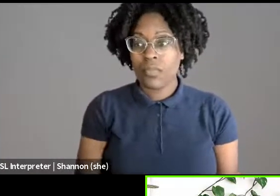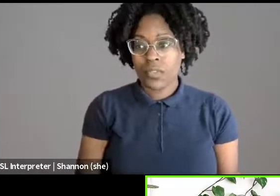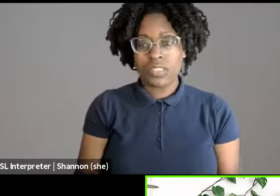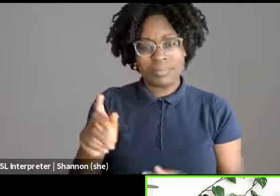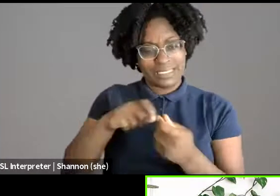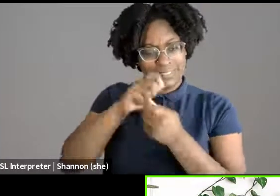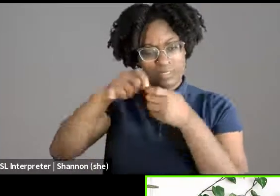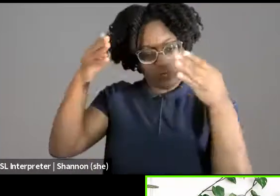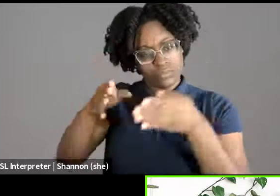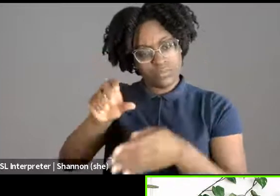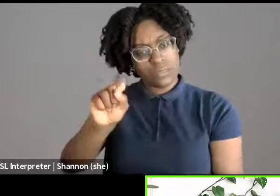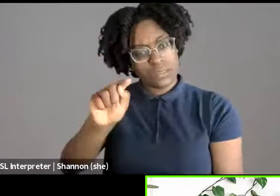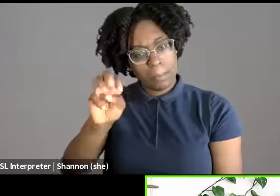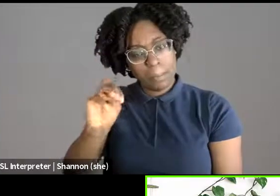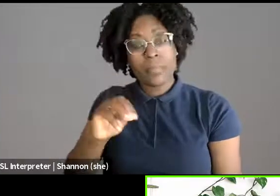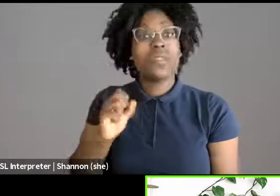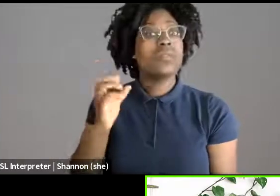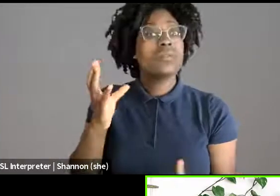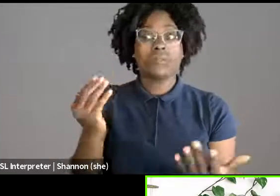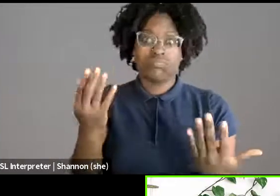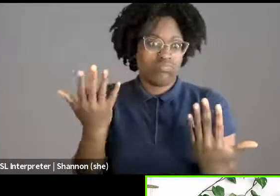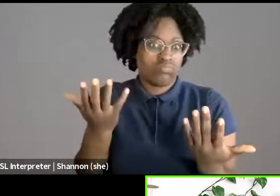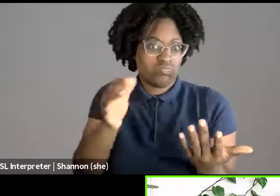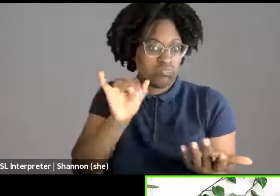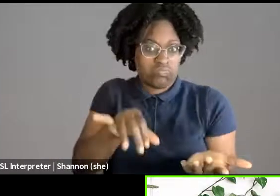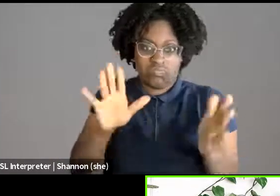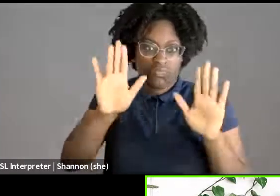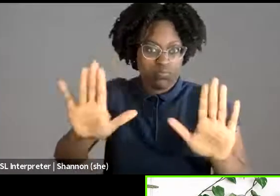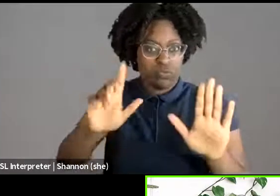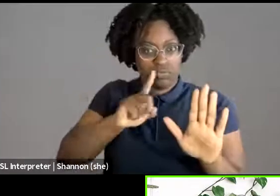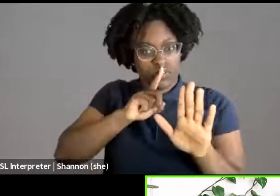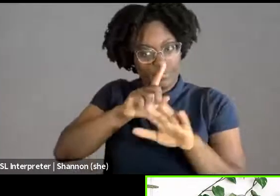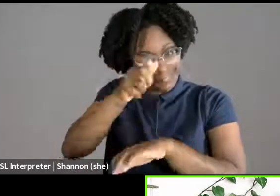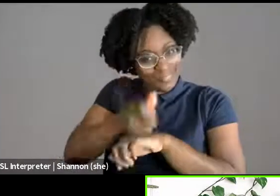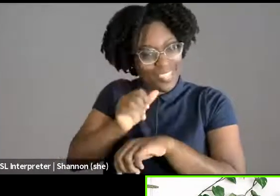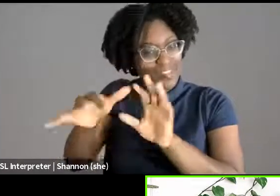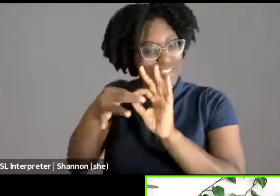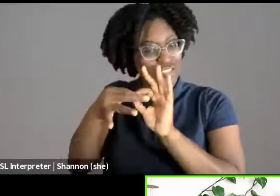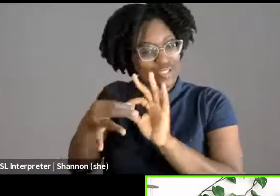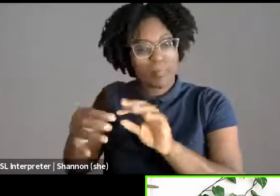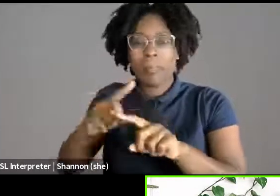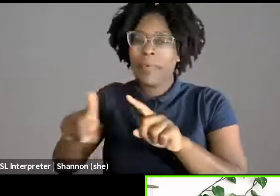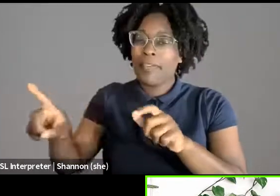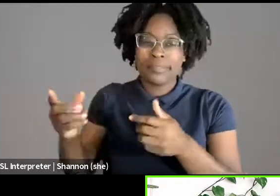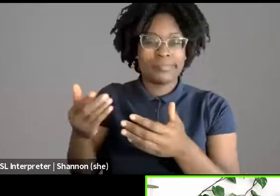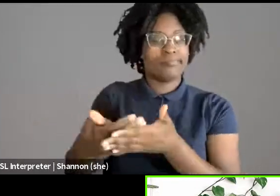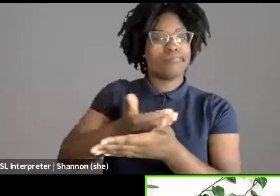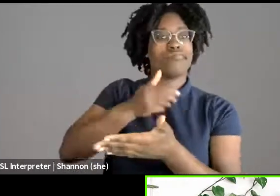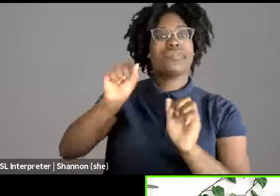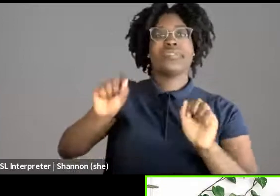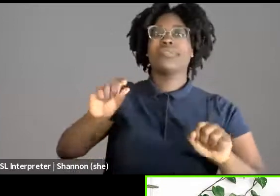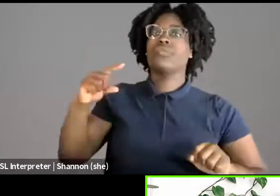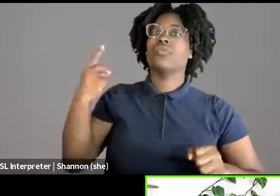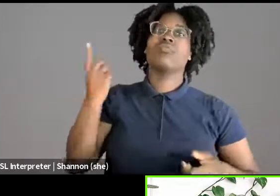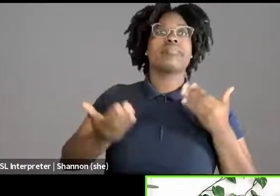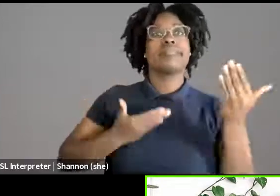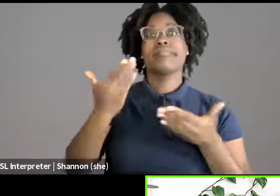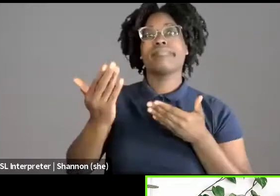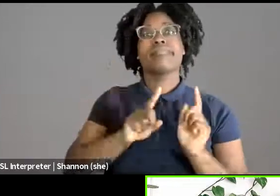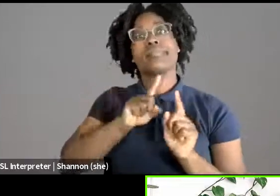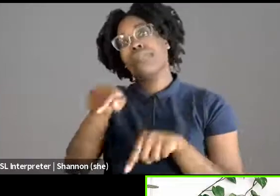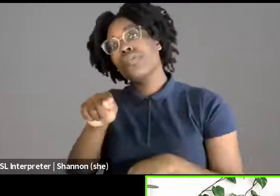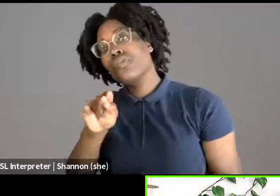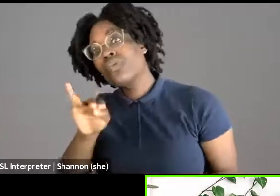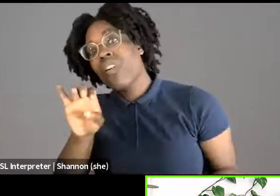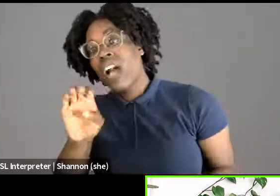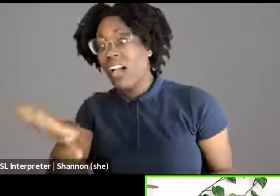good relationships, but the beginning is relearning history and understanding that Native American isn't actually